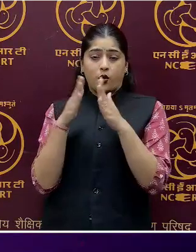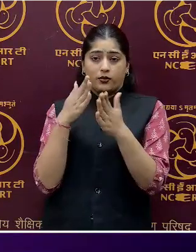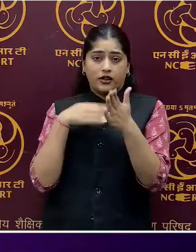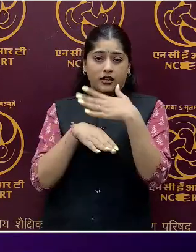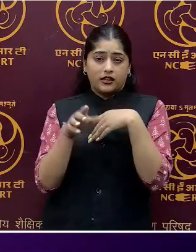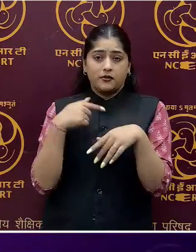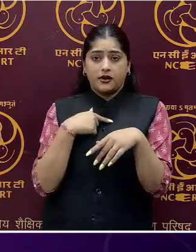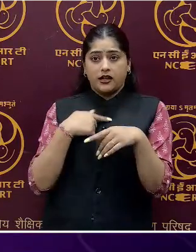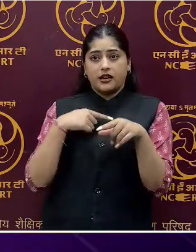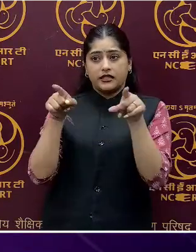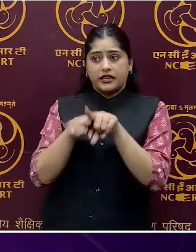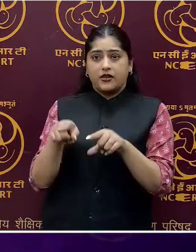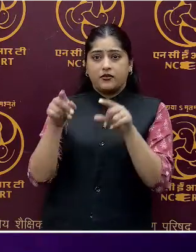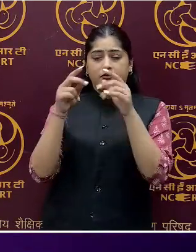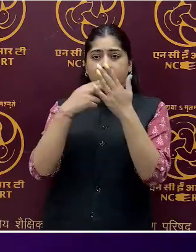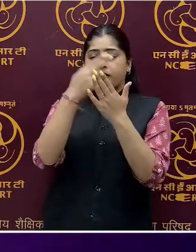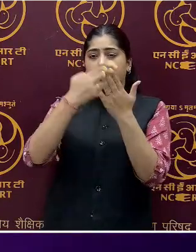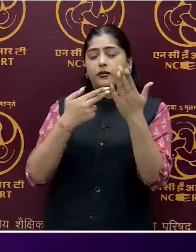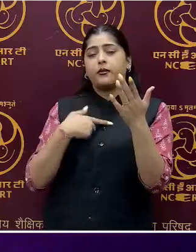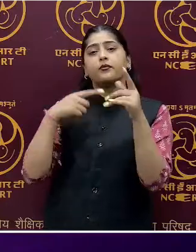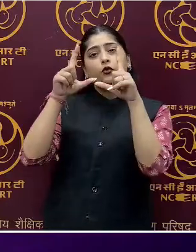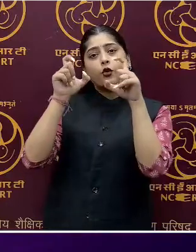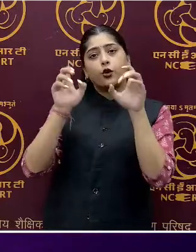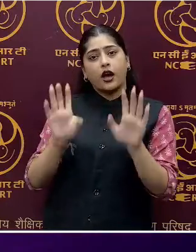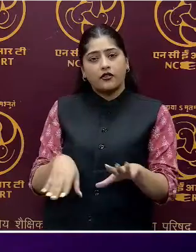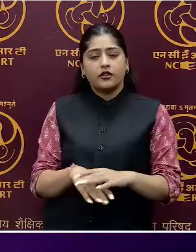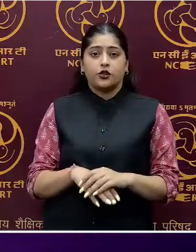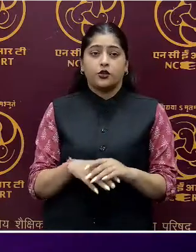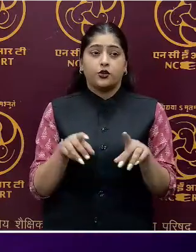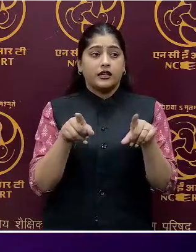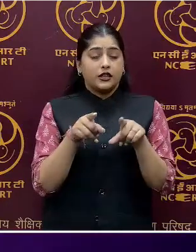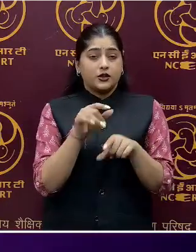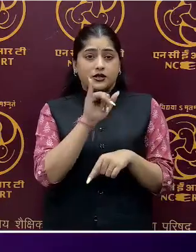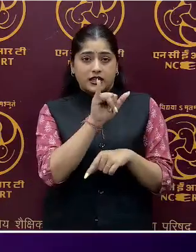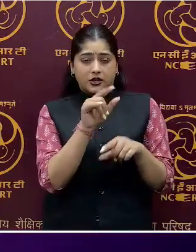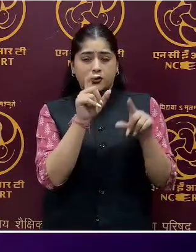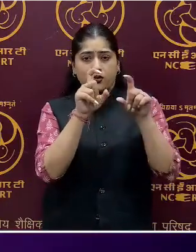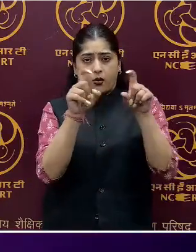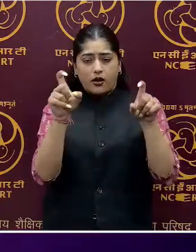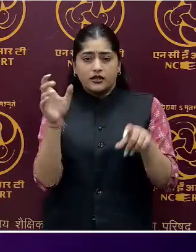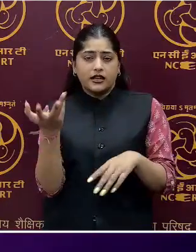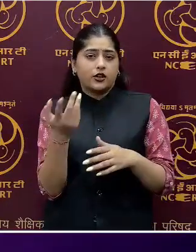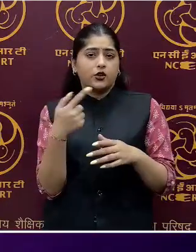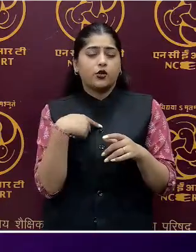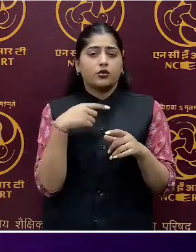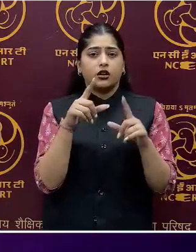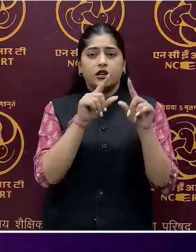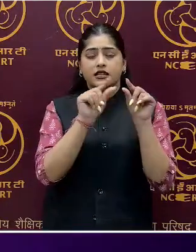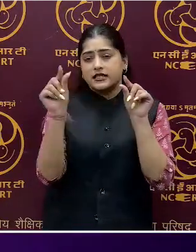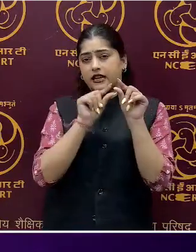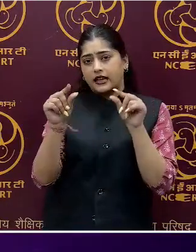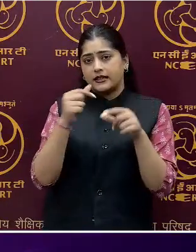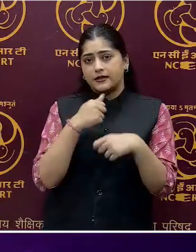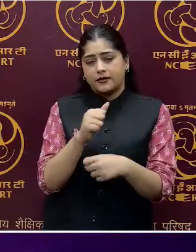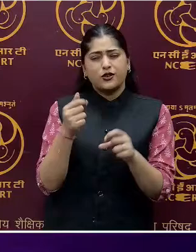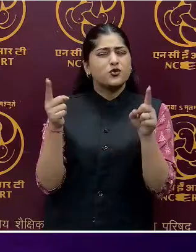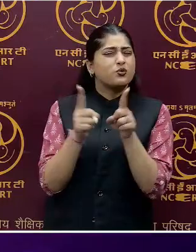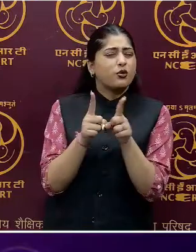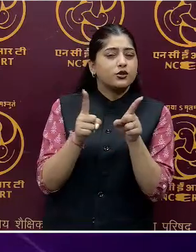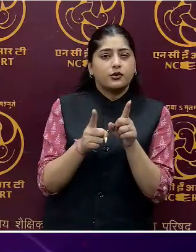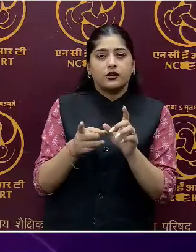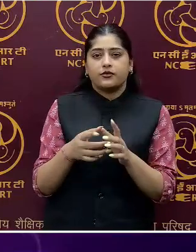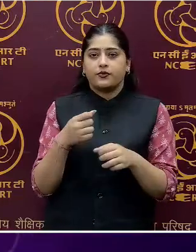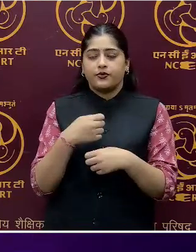home. So students are free to use these 6 words in their own words. Like they can frame small sentences and they